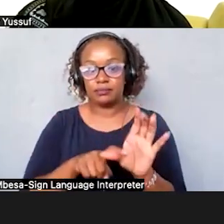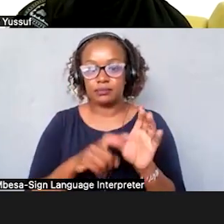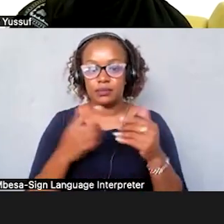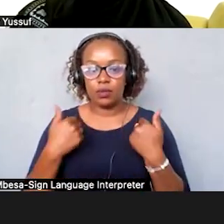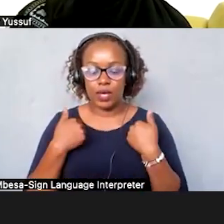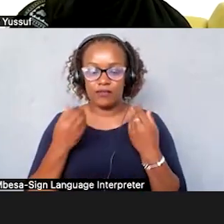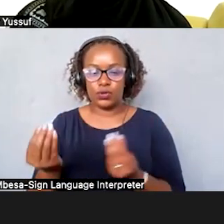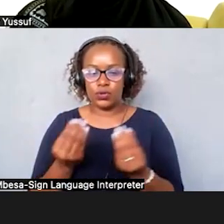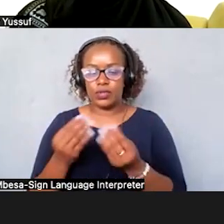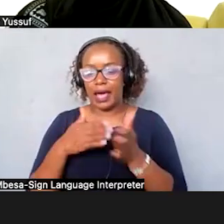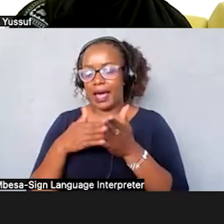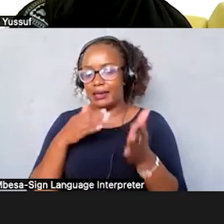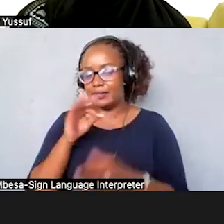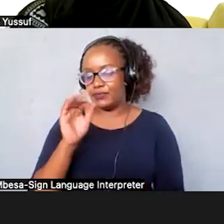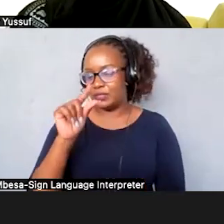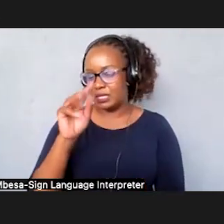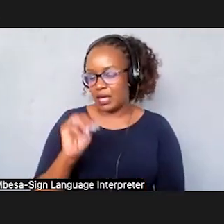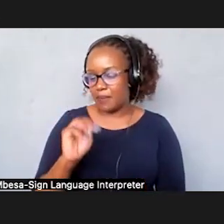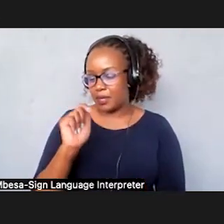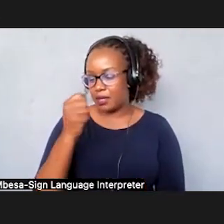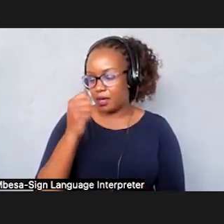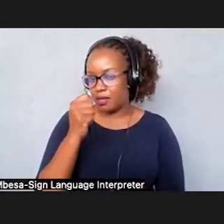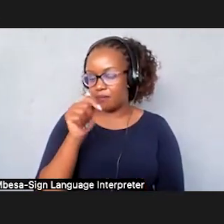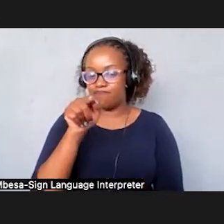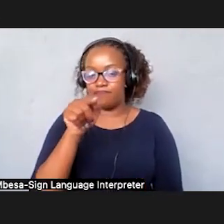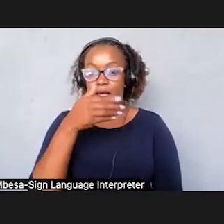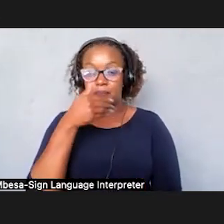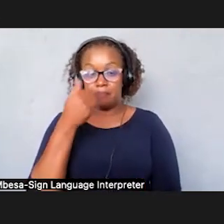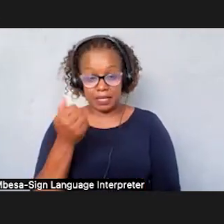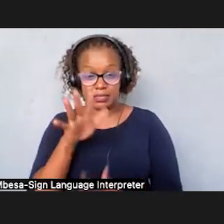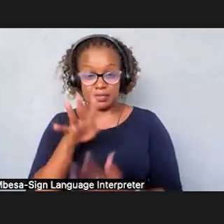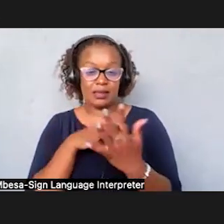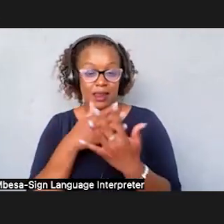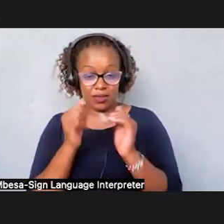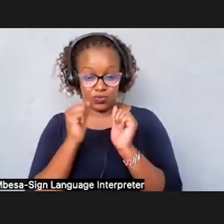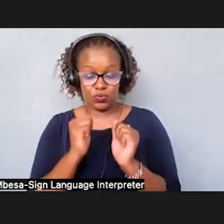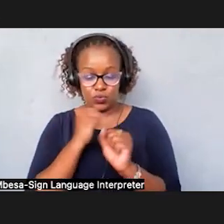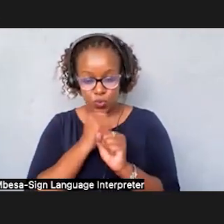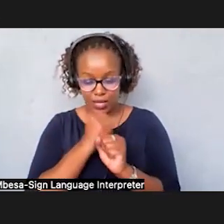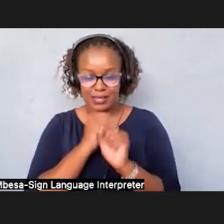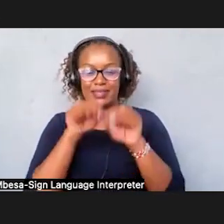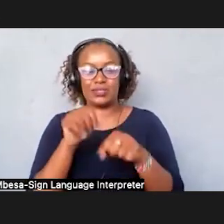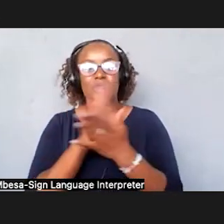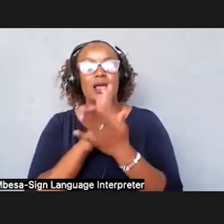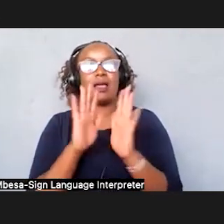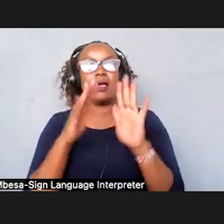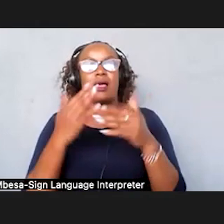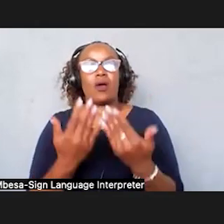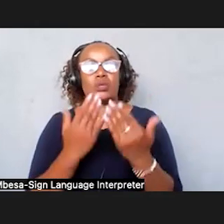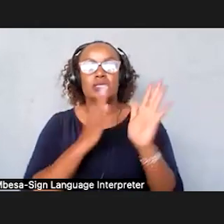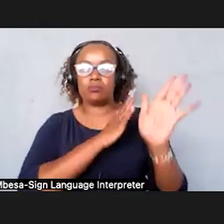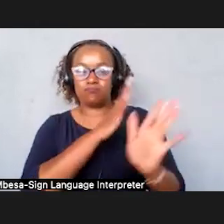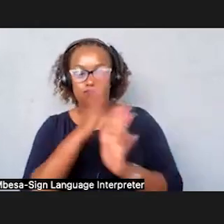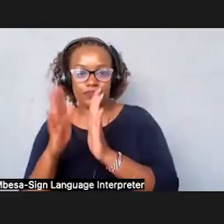Anti-FGM Kenya is an exemplary network. Kera, would you please share with us how it is organized from the grassroots to the global